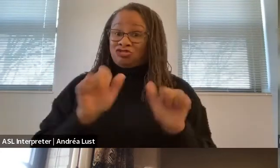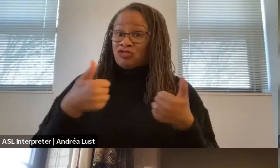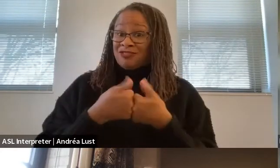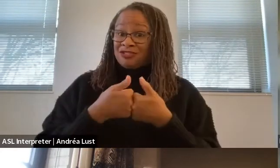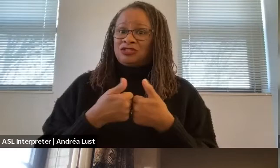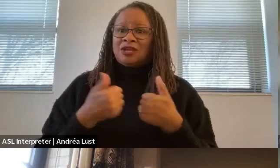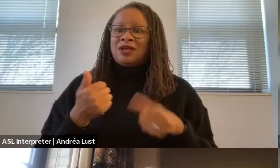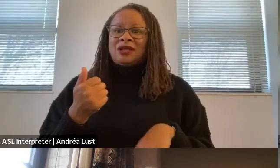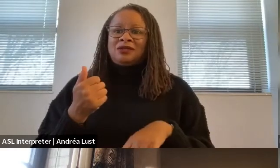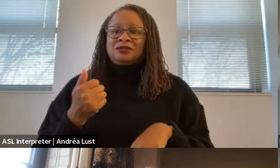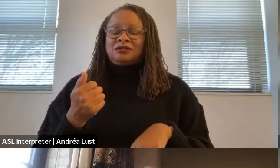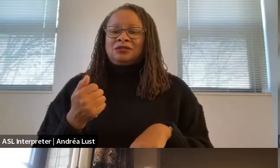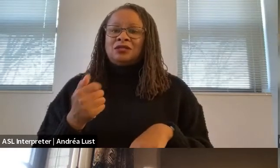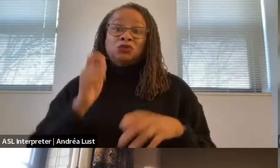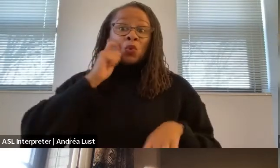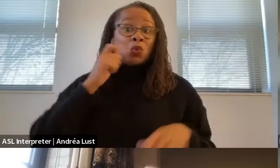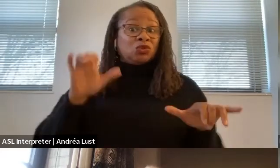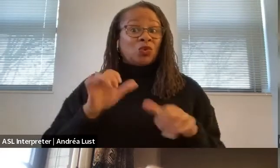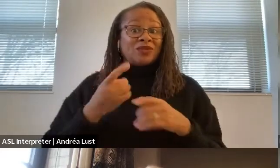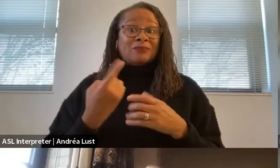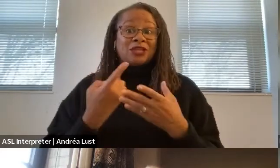always cool to do something new as an